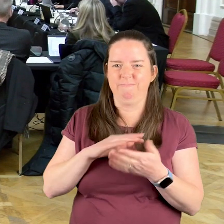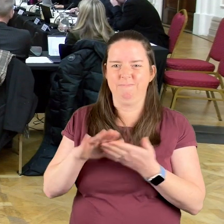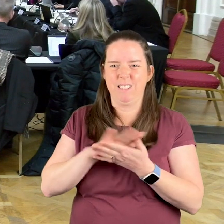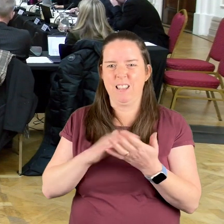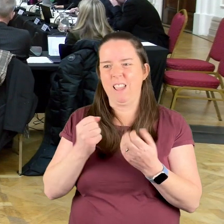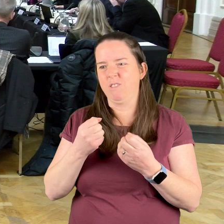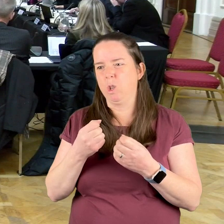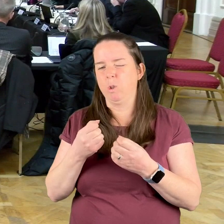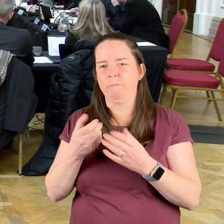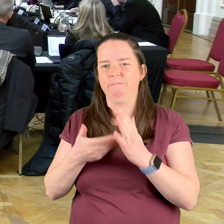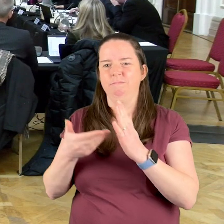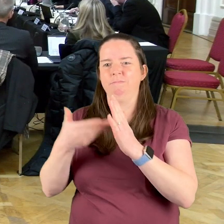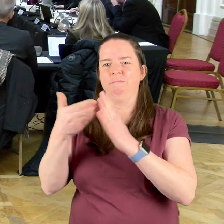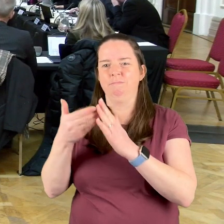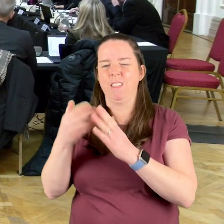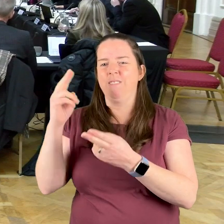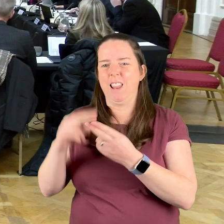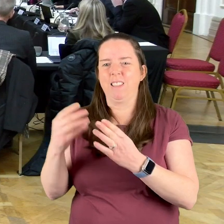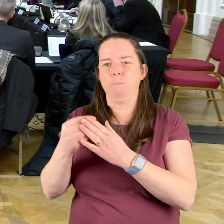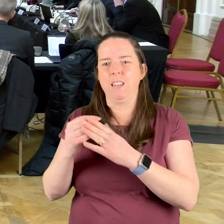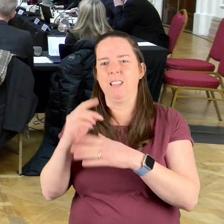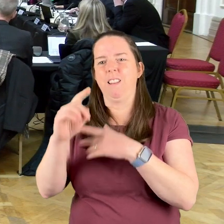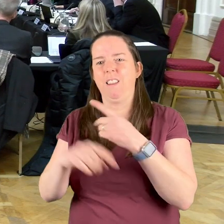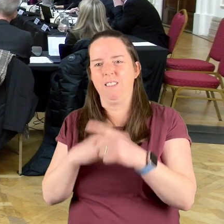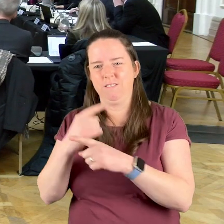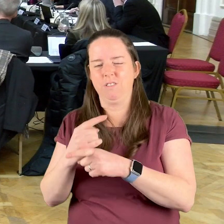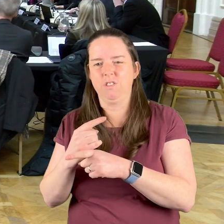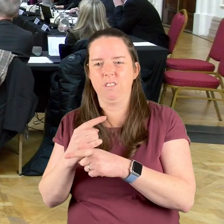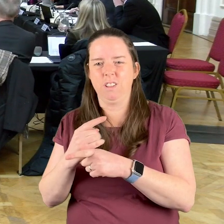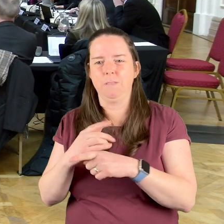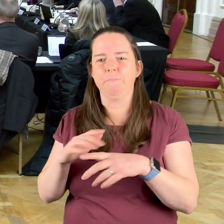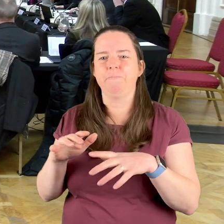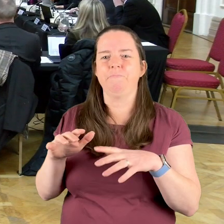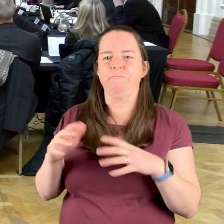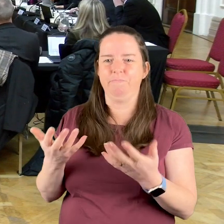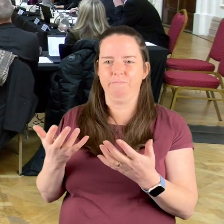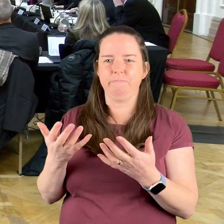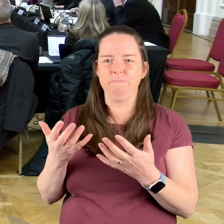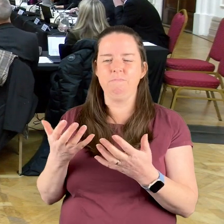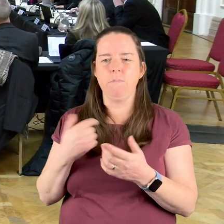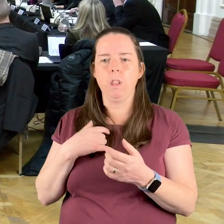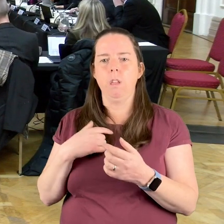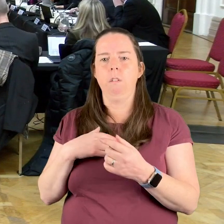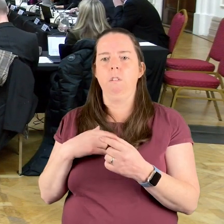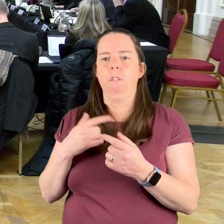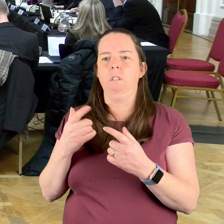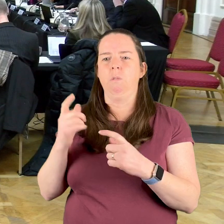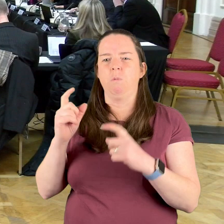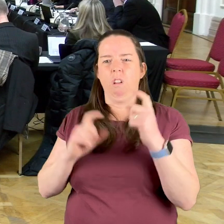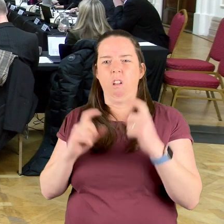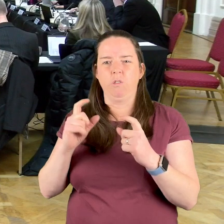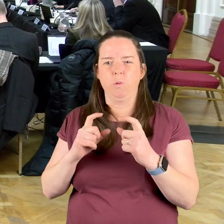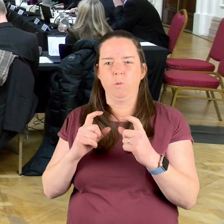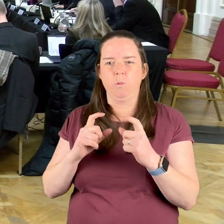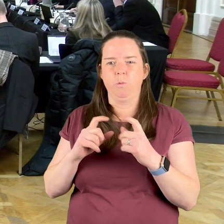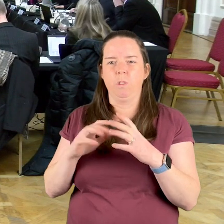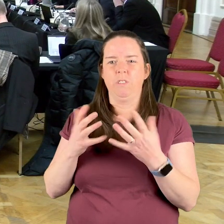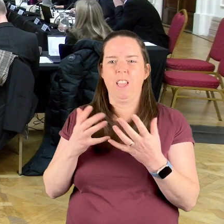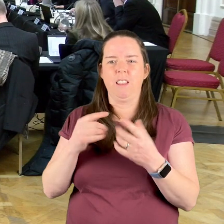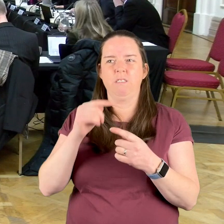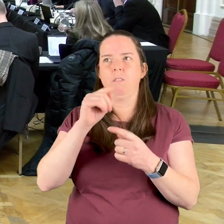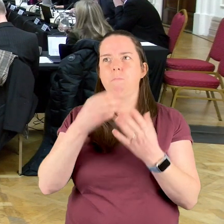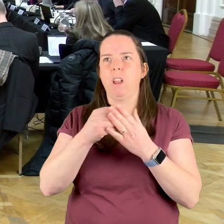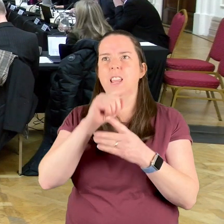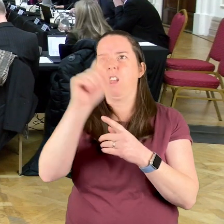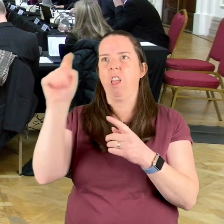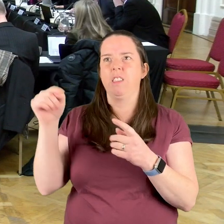will have to make up, and having less money than others. And, you know, I would argue that the money that others have got is